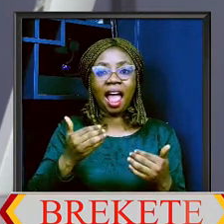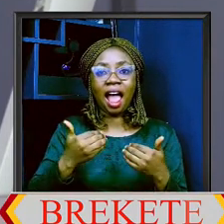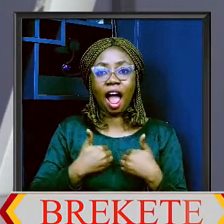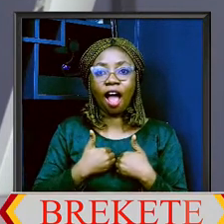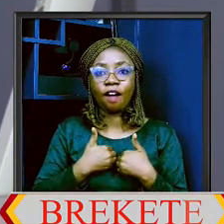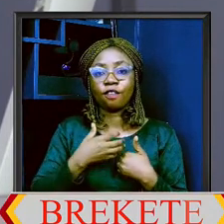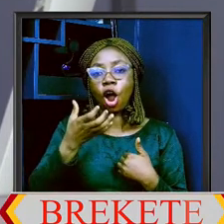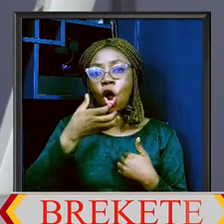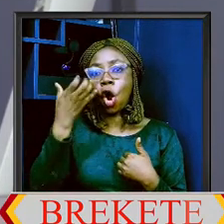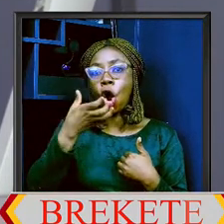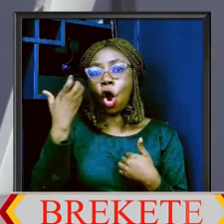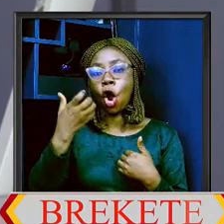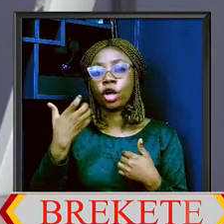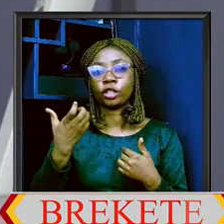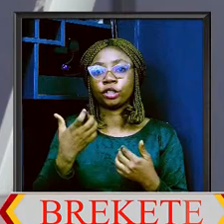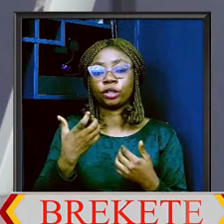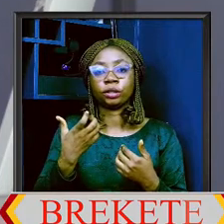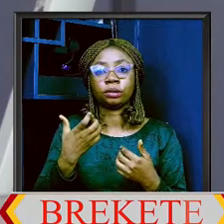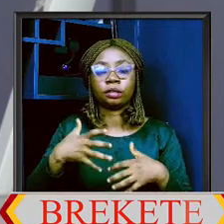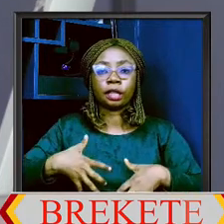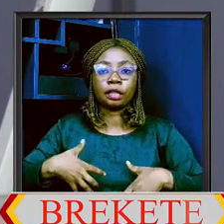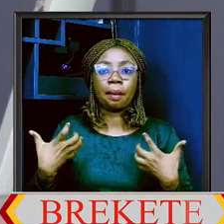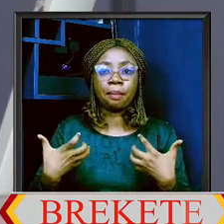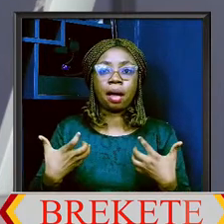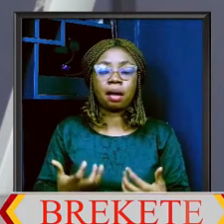I hello good